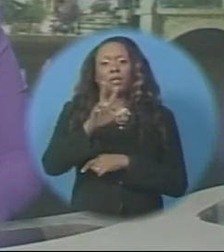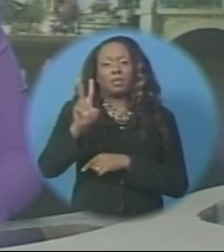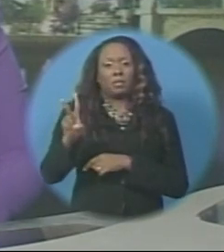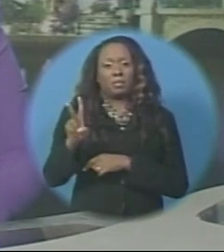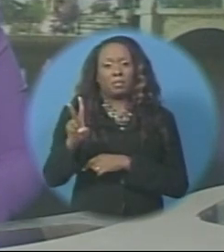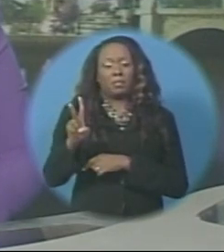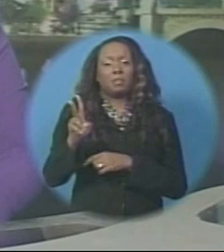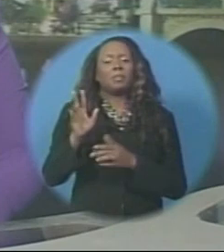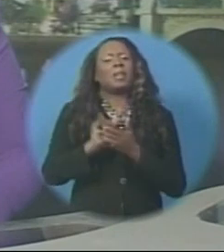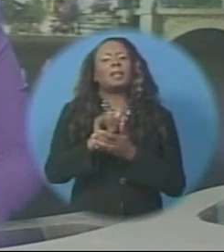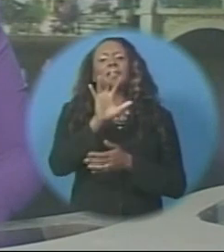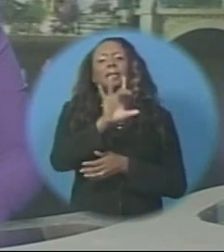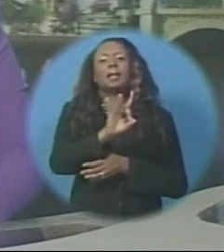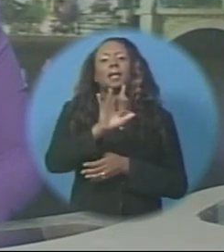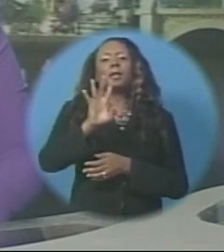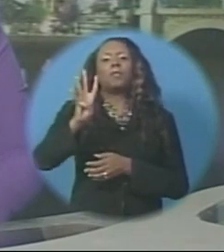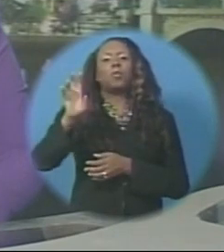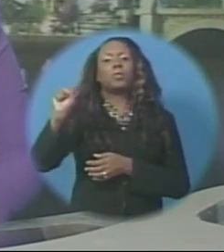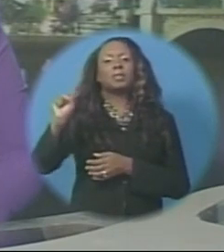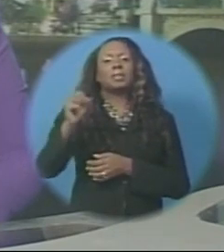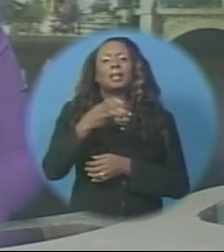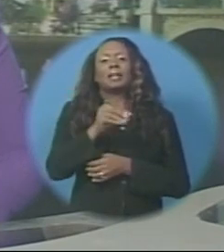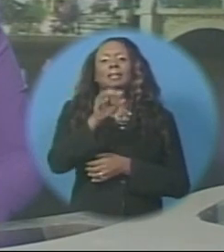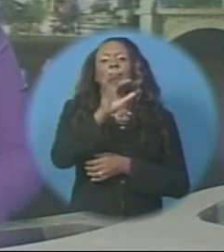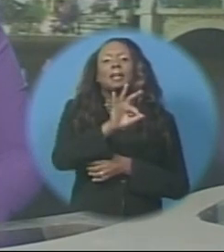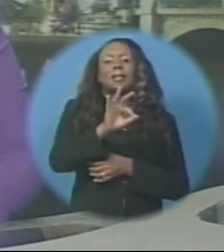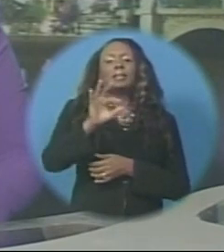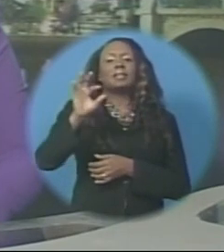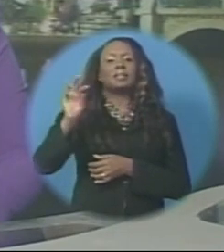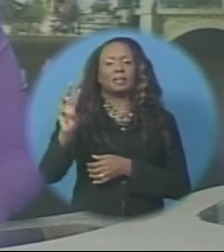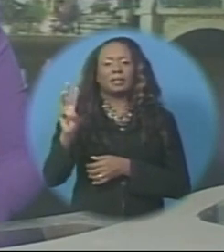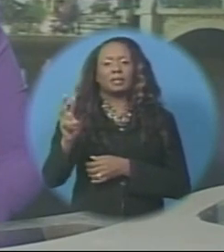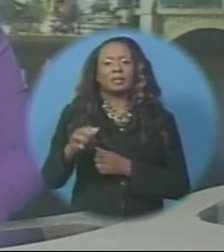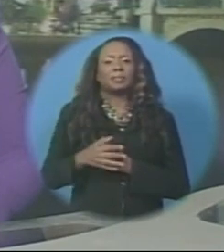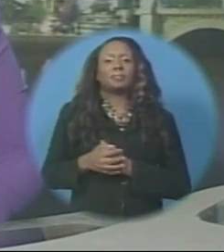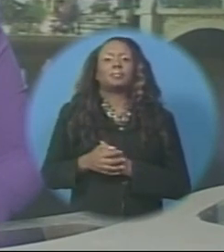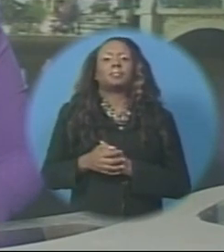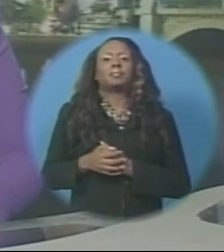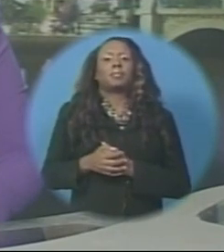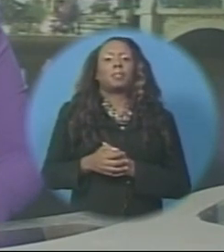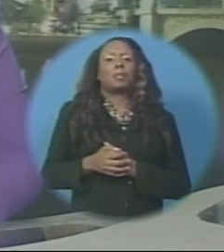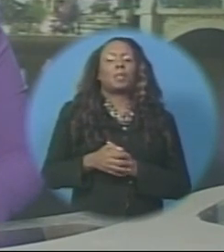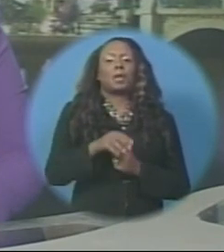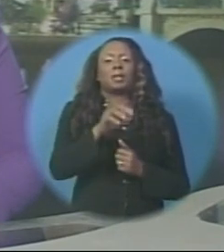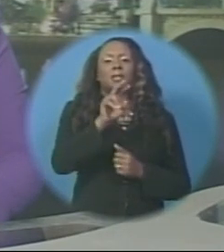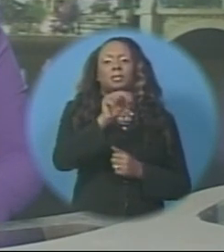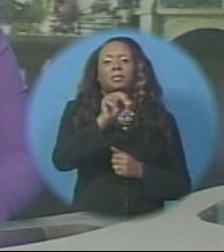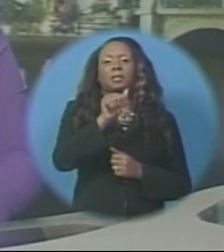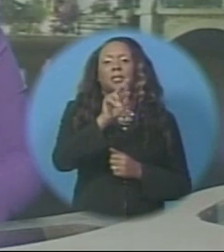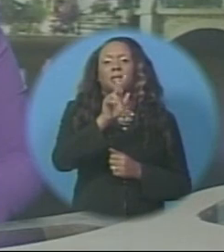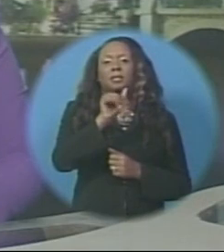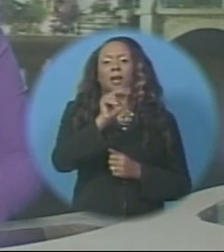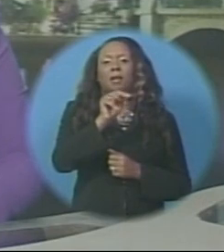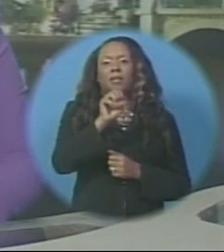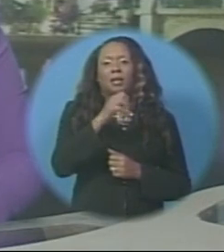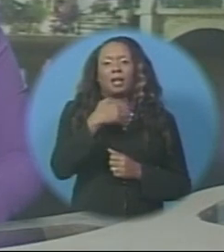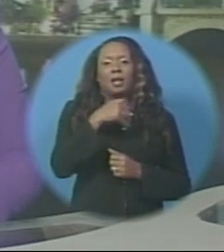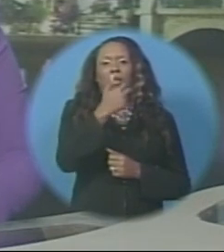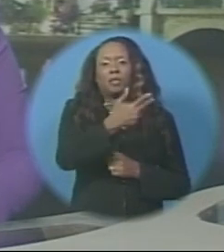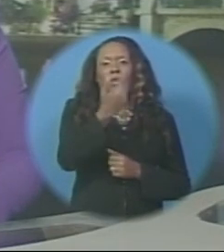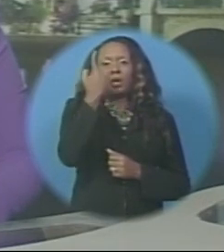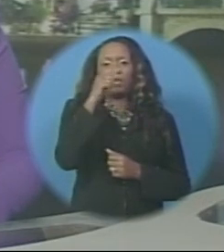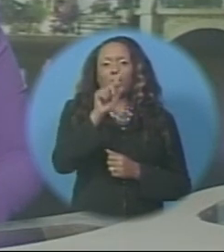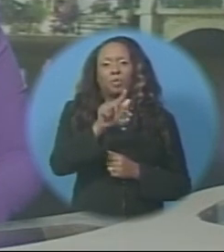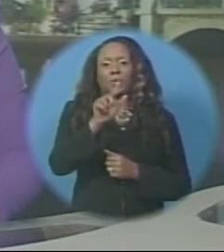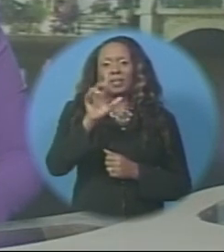52 deliveries with 8 fours and 9 sixes. Despite the onslaught, Narayan took 3 for 27 from his 4 overs. Now